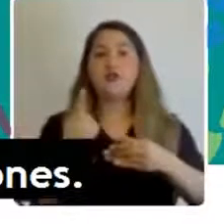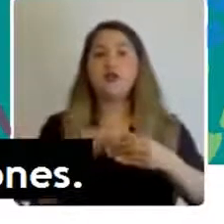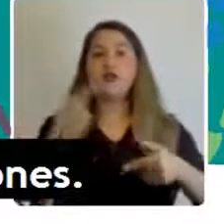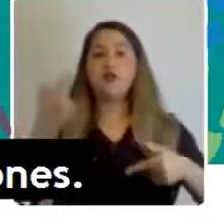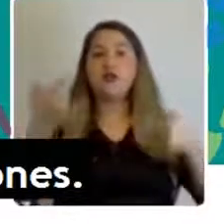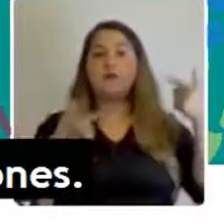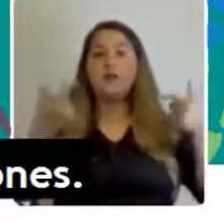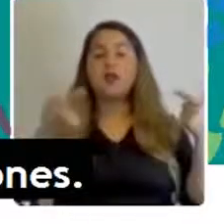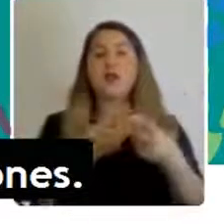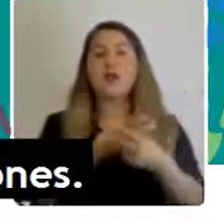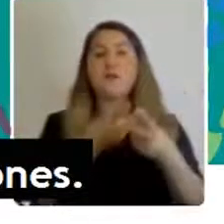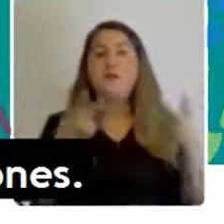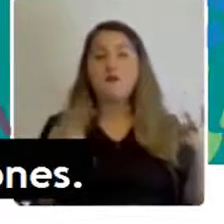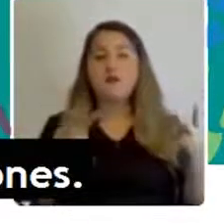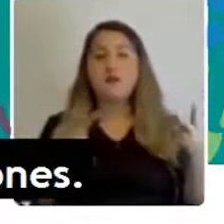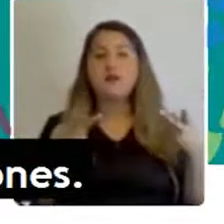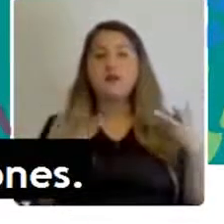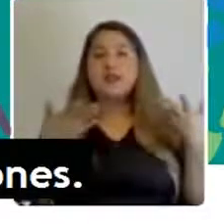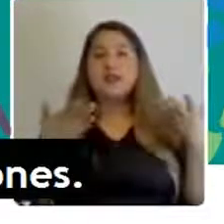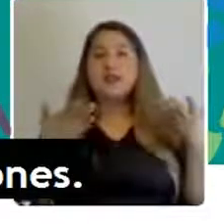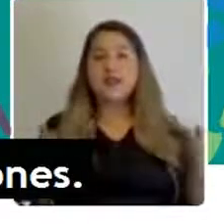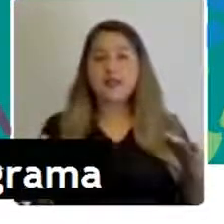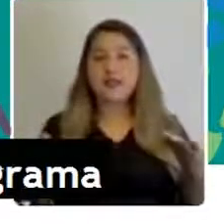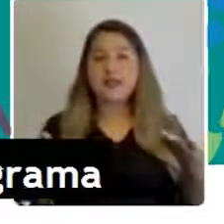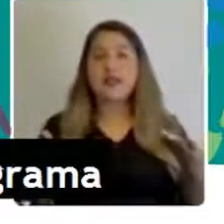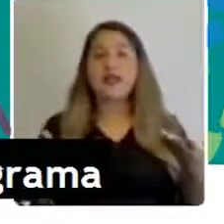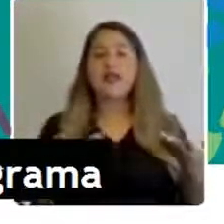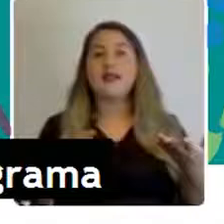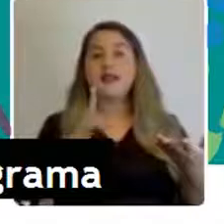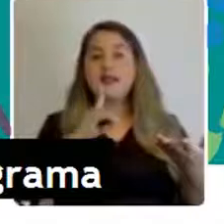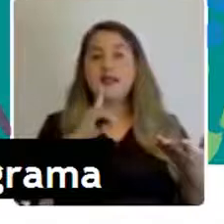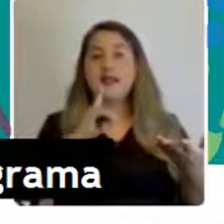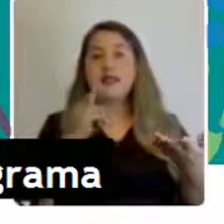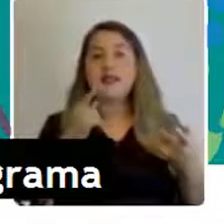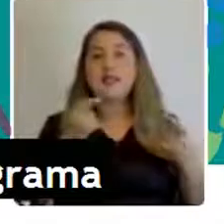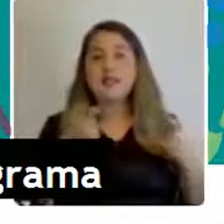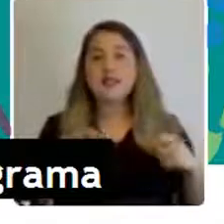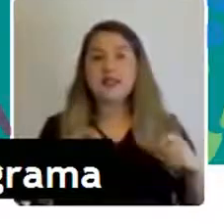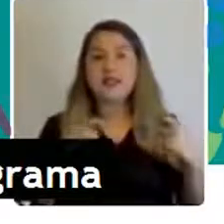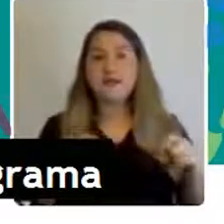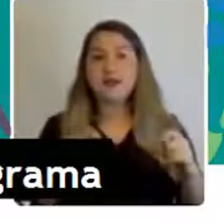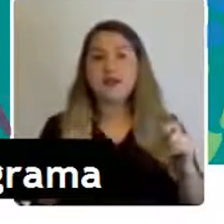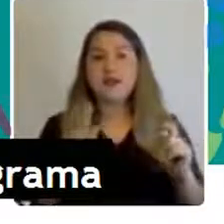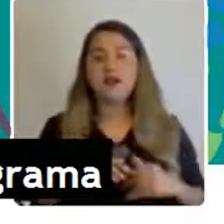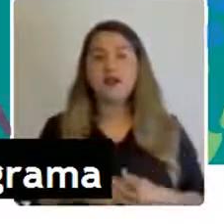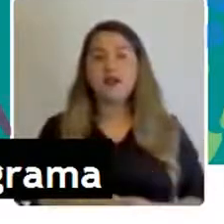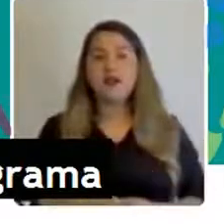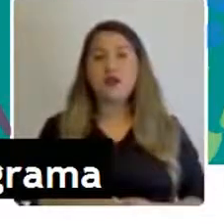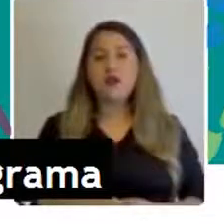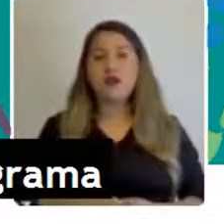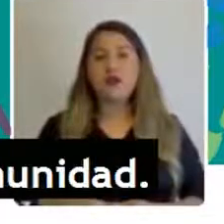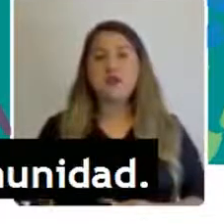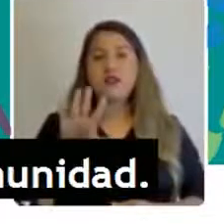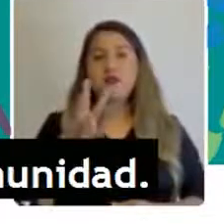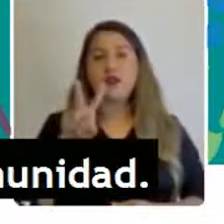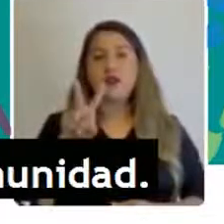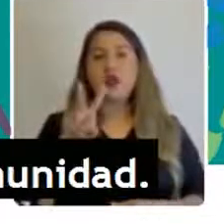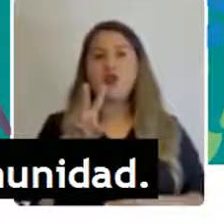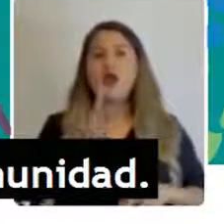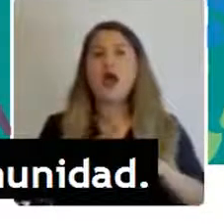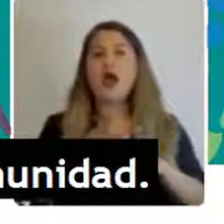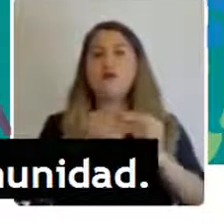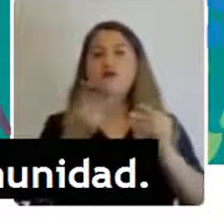And there are several regulations, as you can see from, we started in 1999,